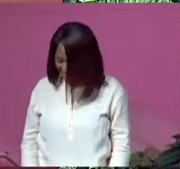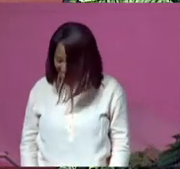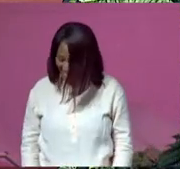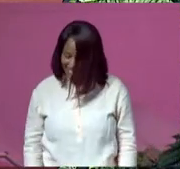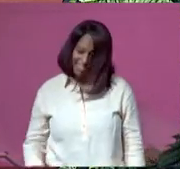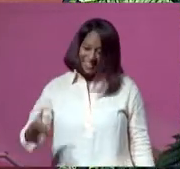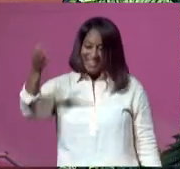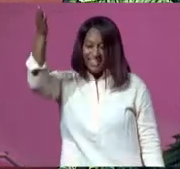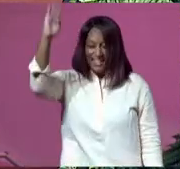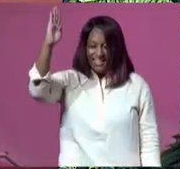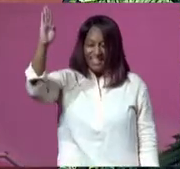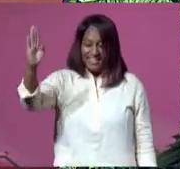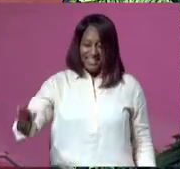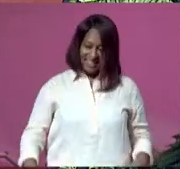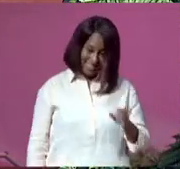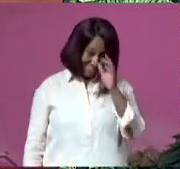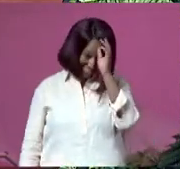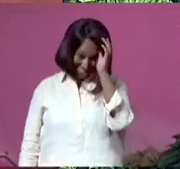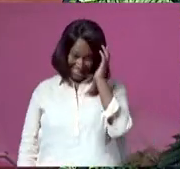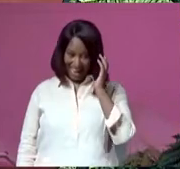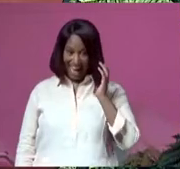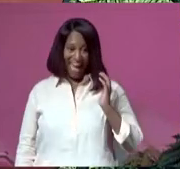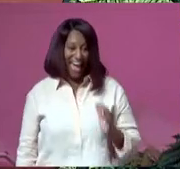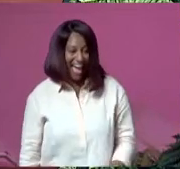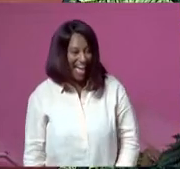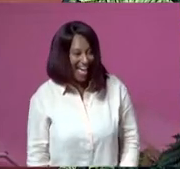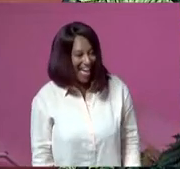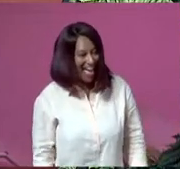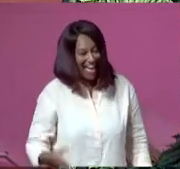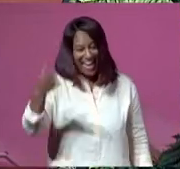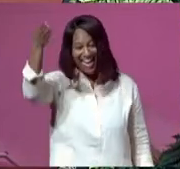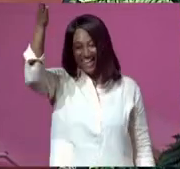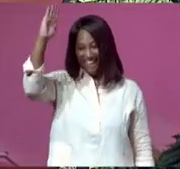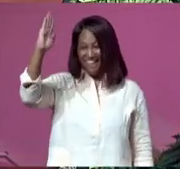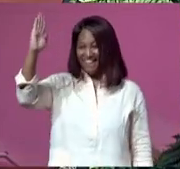God, don't y'all mess with me. God